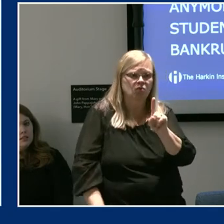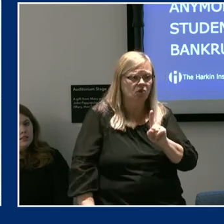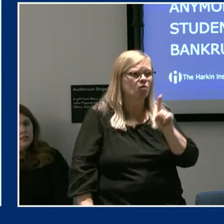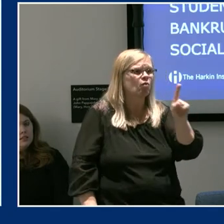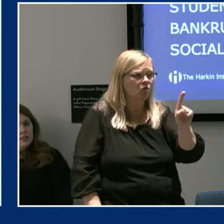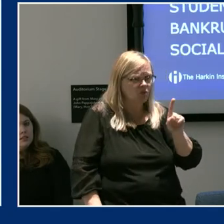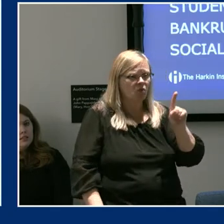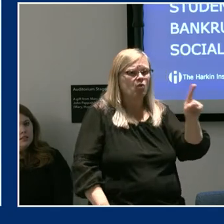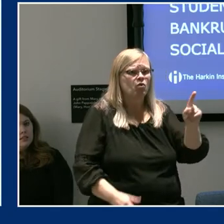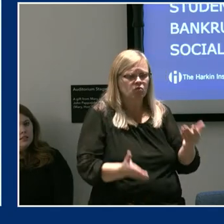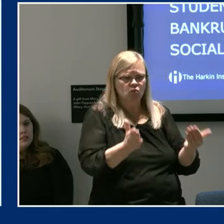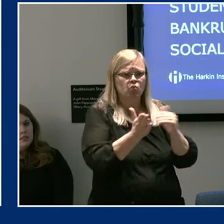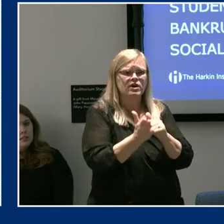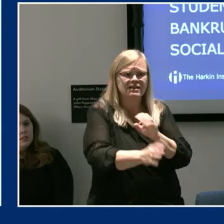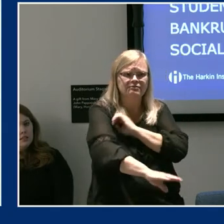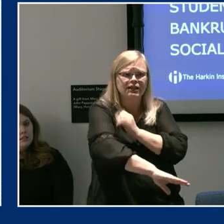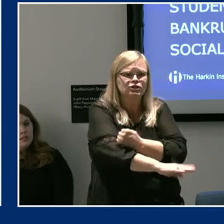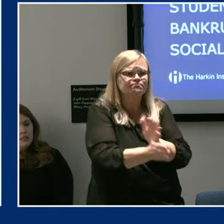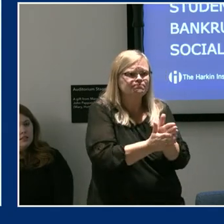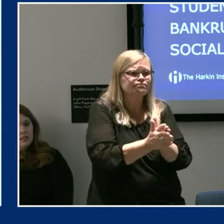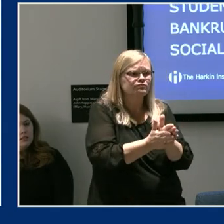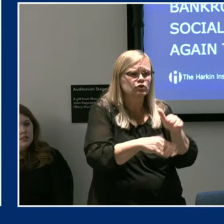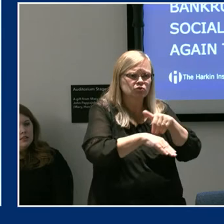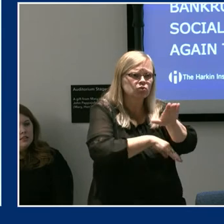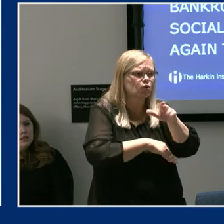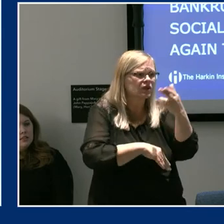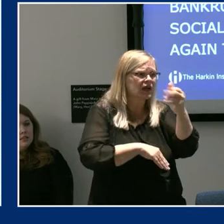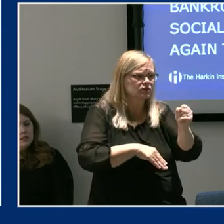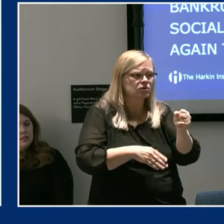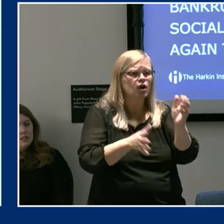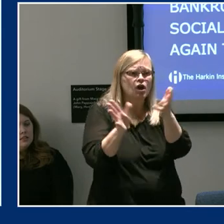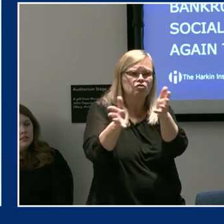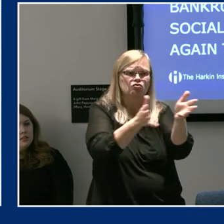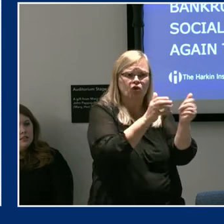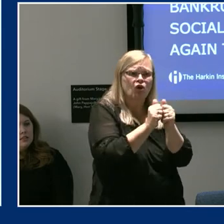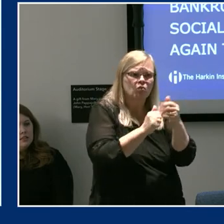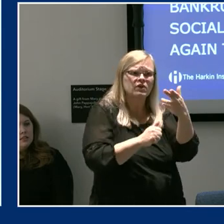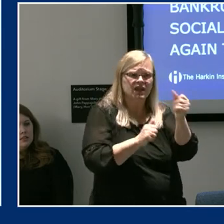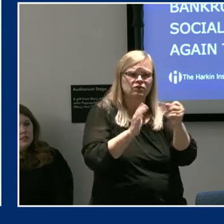get re-energized, send people to high schools to talk to them about this?